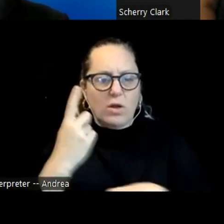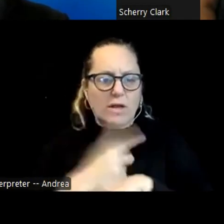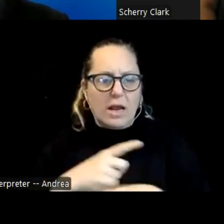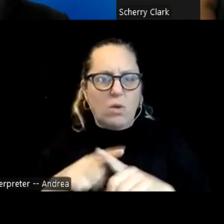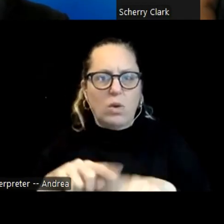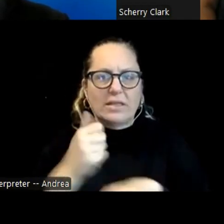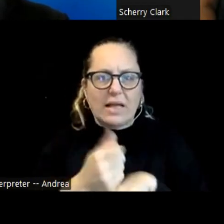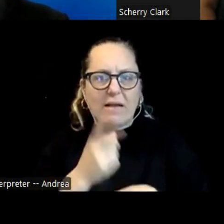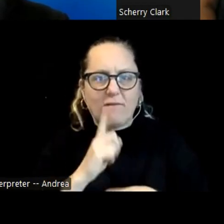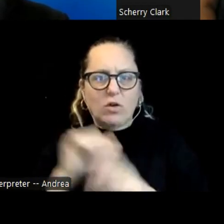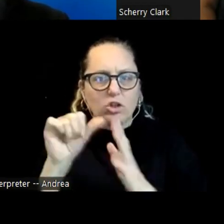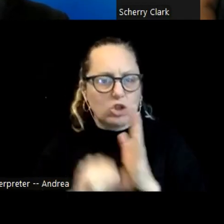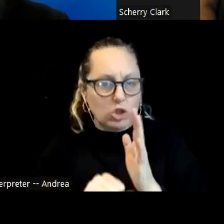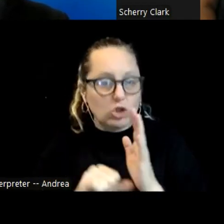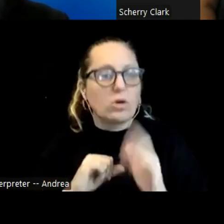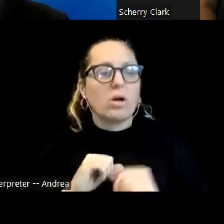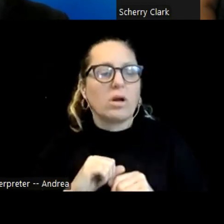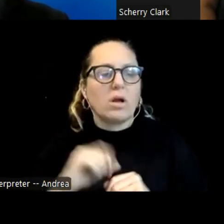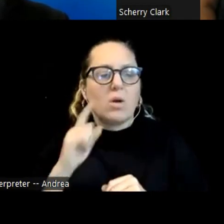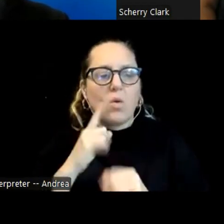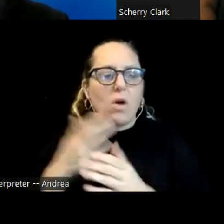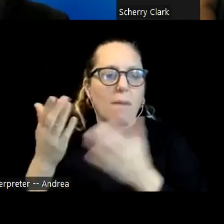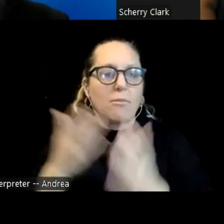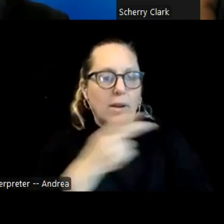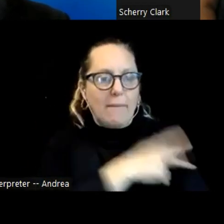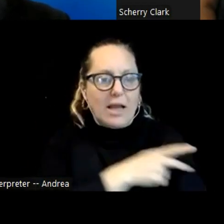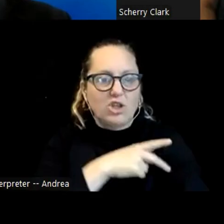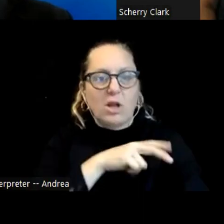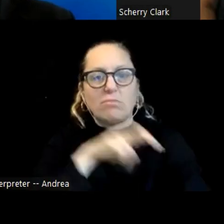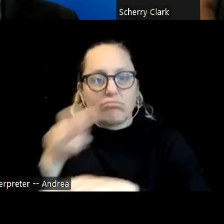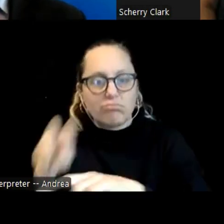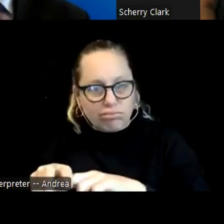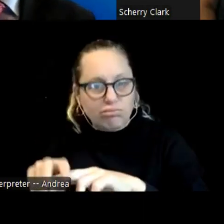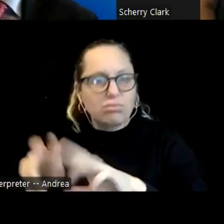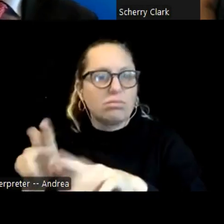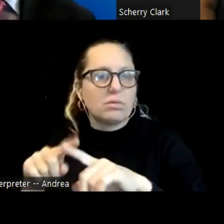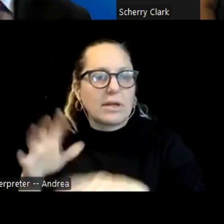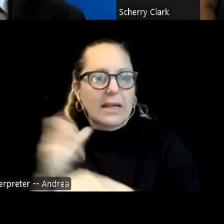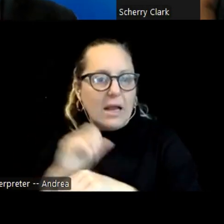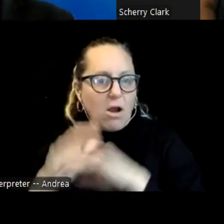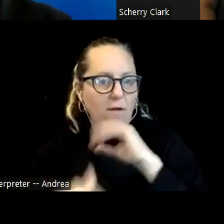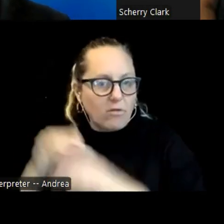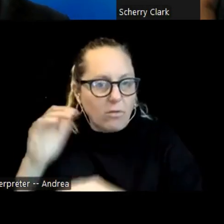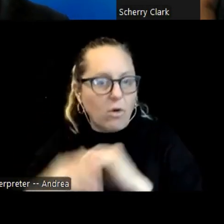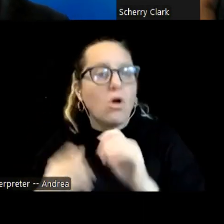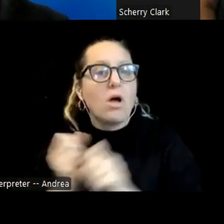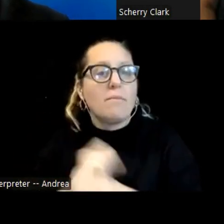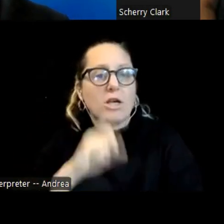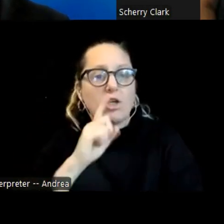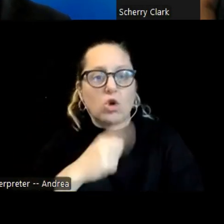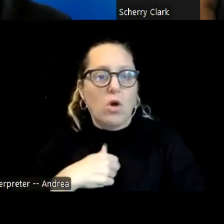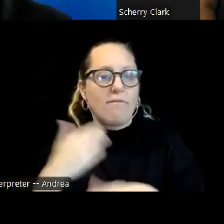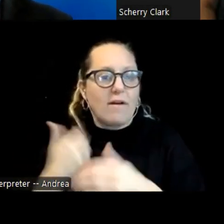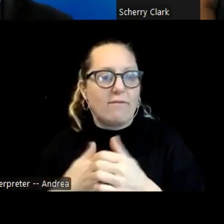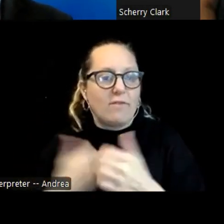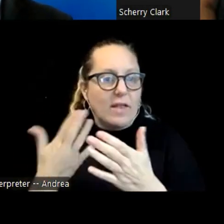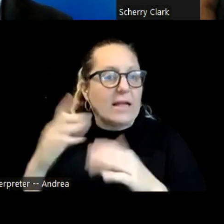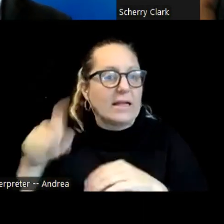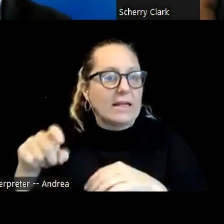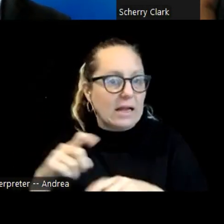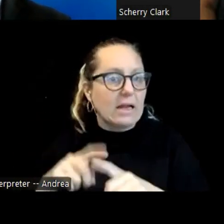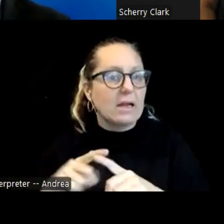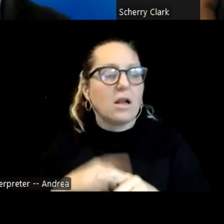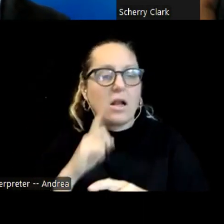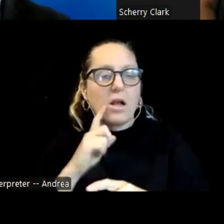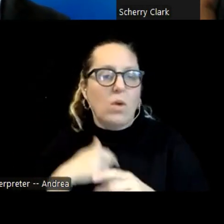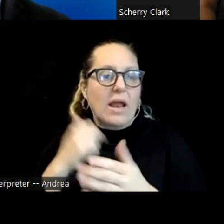up for surgery, we'll bring the patient back, get them comfortable, make sure, they have everything they need. We assist,